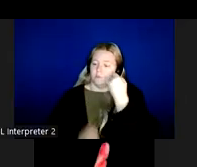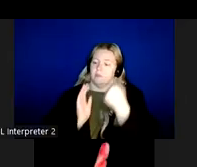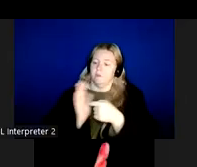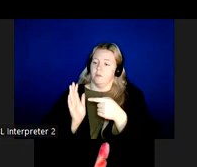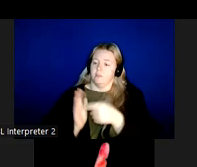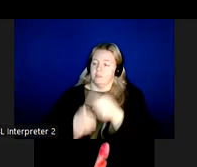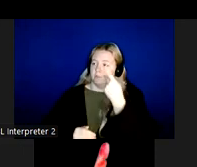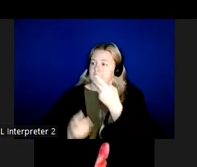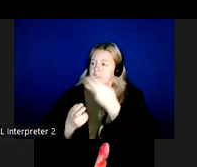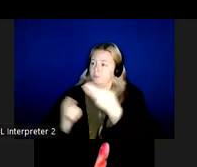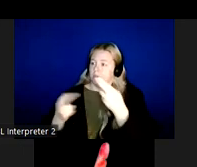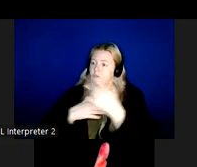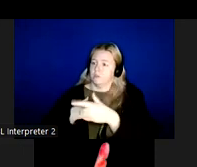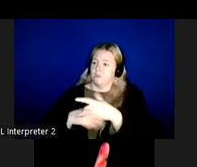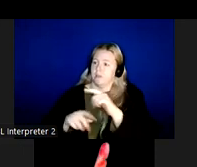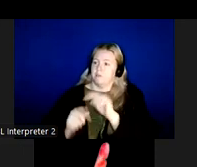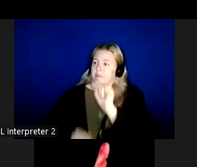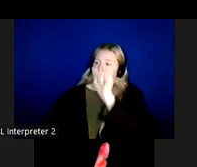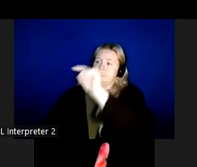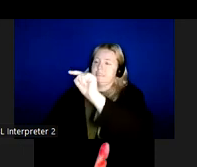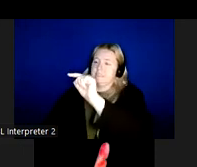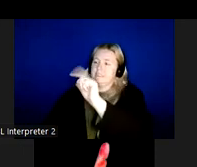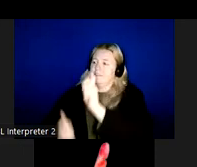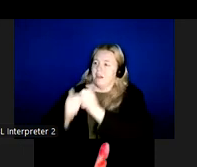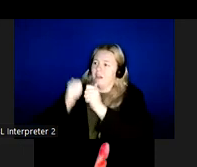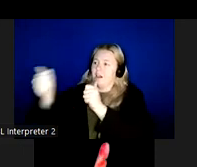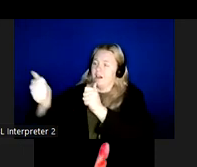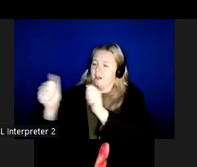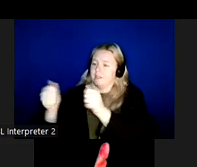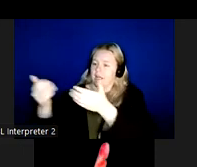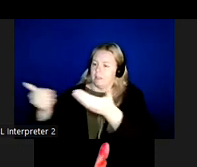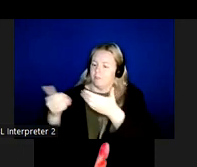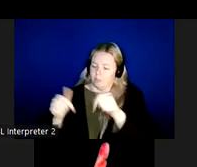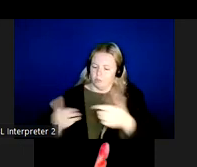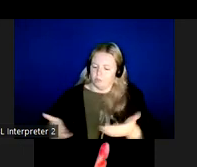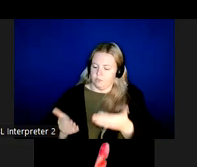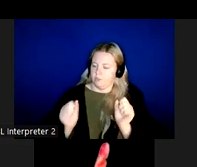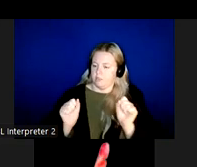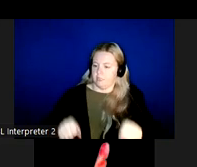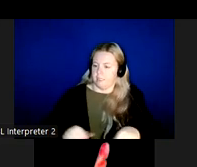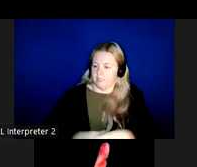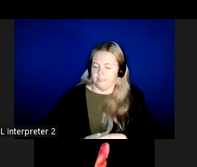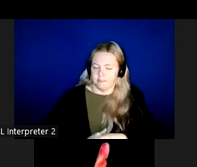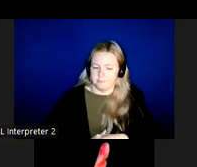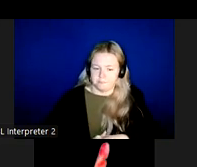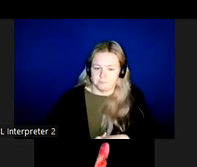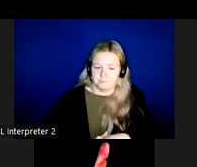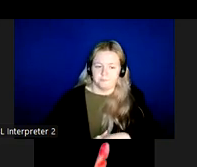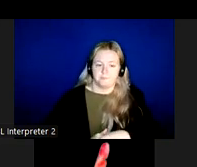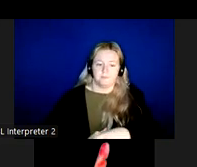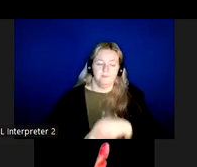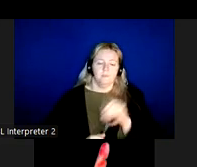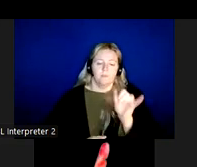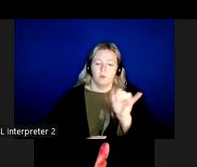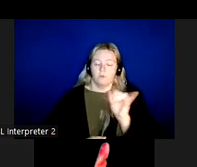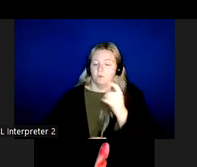like, you can also get it to any one of your branches nearby as well. We've also recently